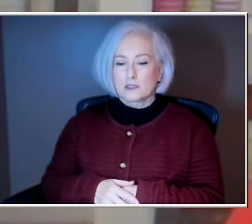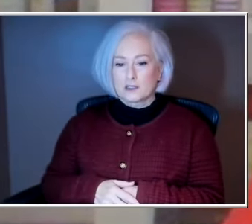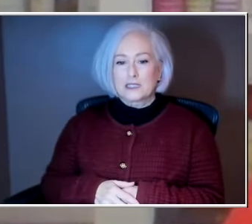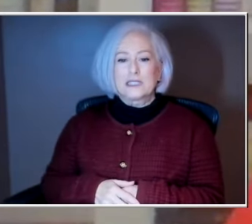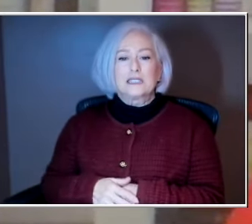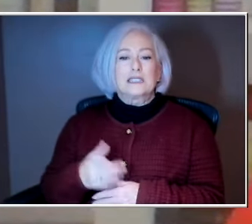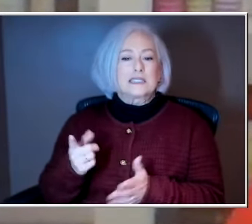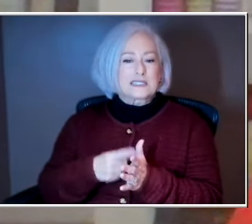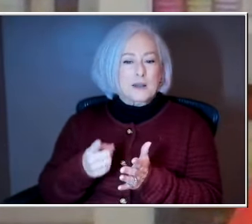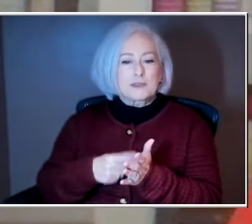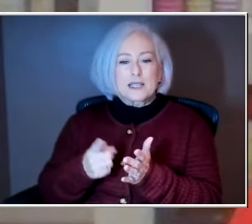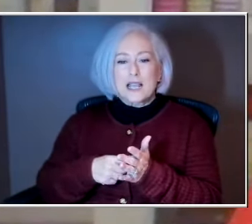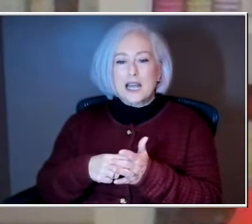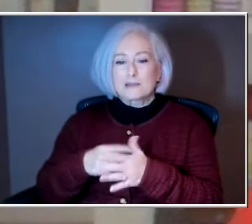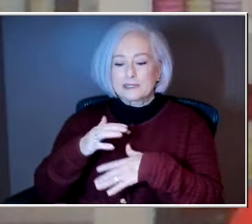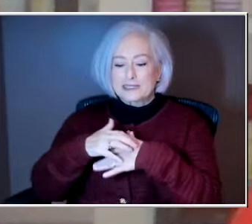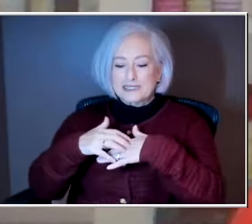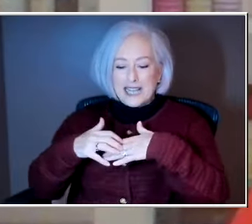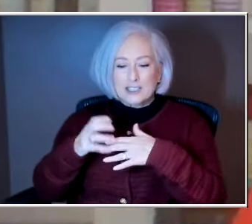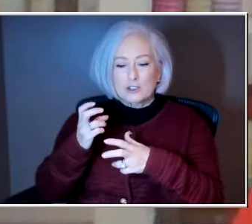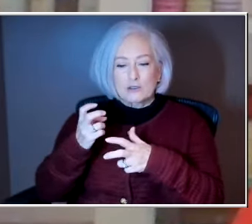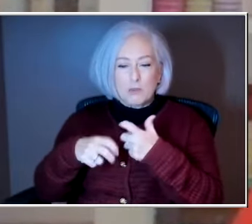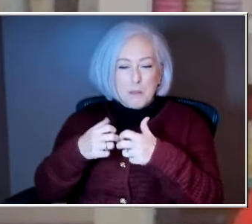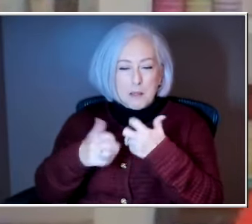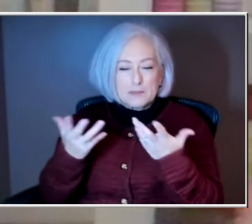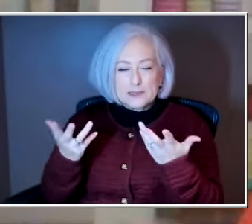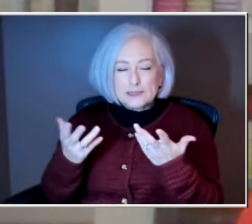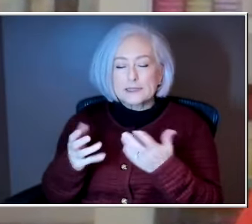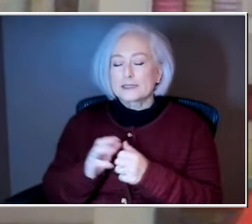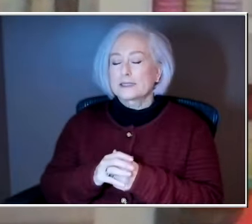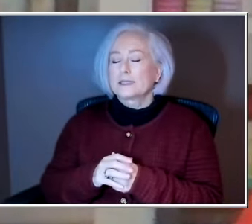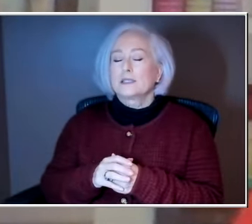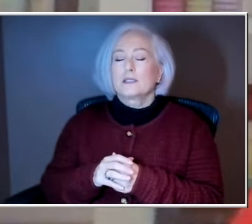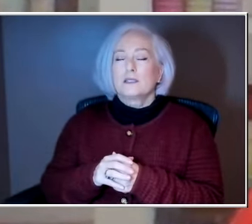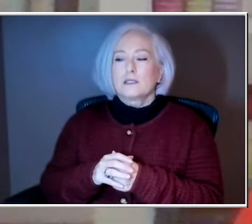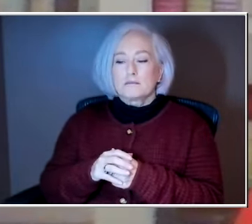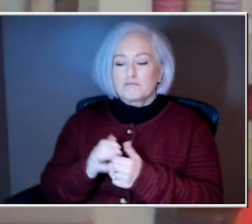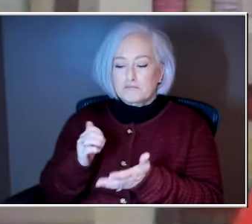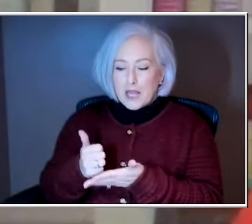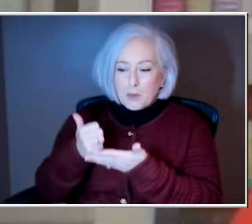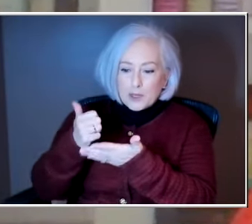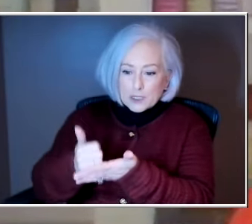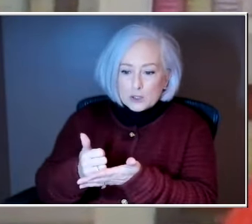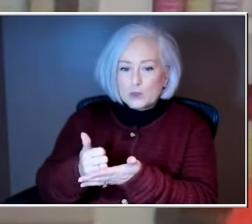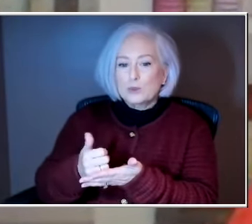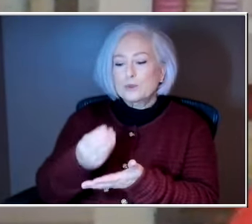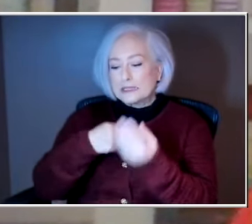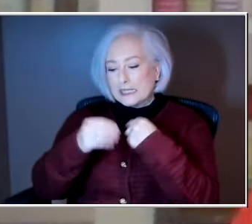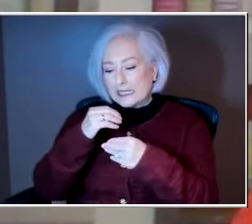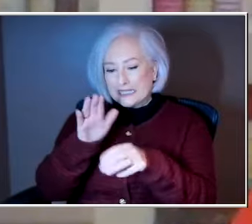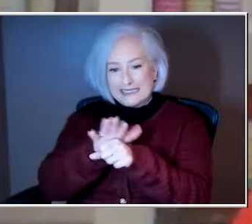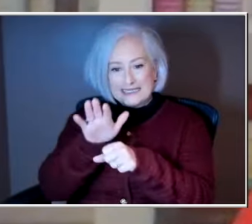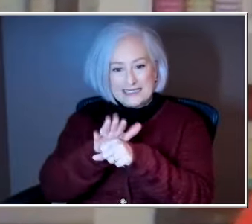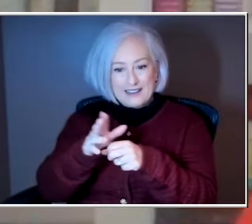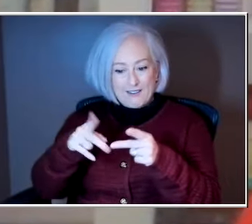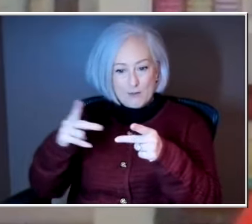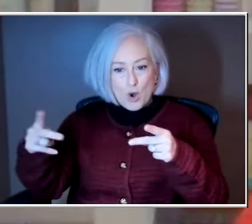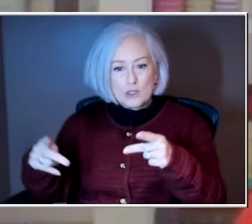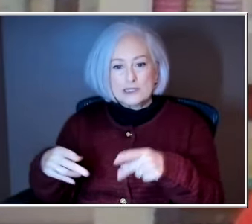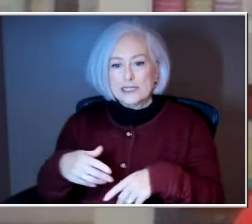difficulty, coaching on, obviously getting that protein in, that hydration, and a